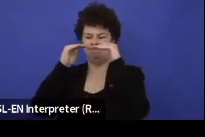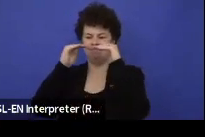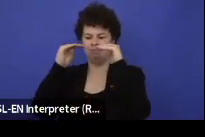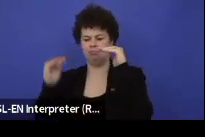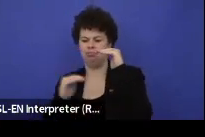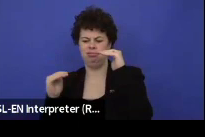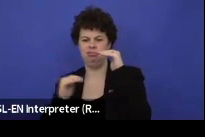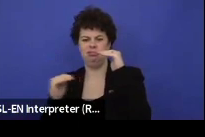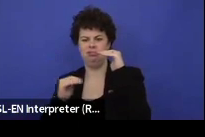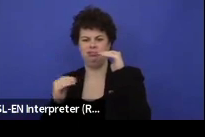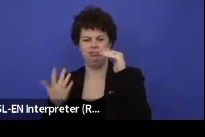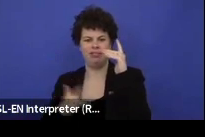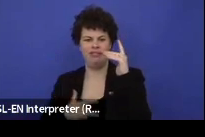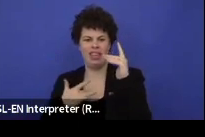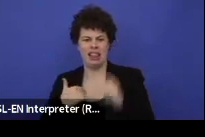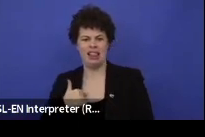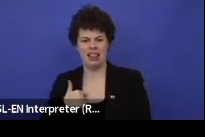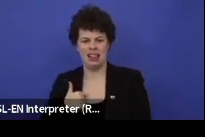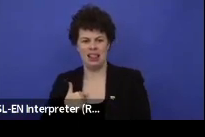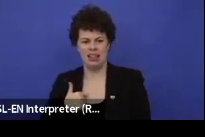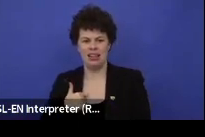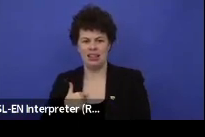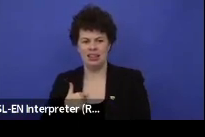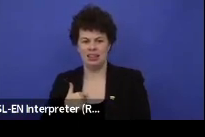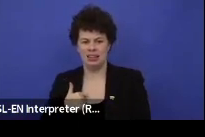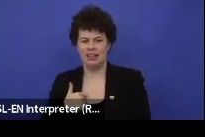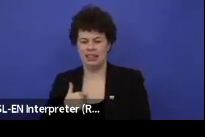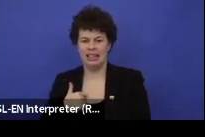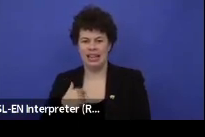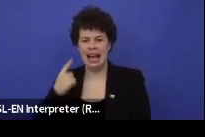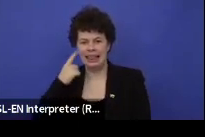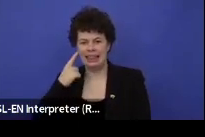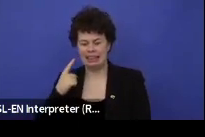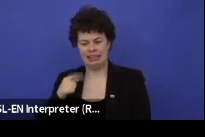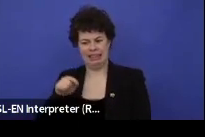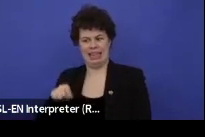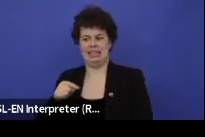Yeah. But self-care is something that I think I struggle with.